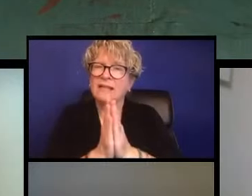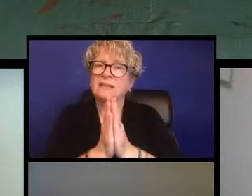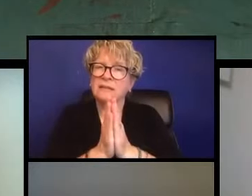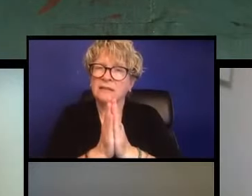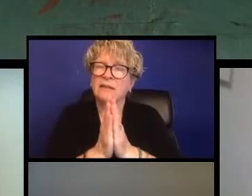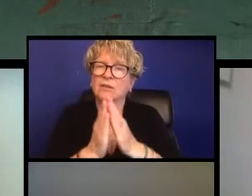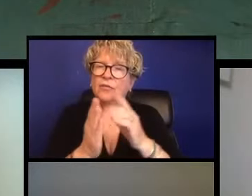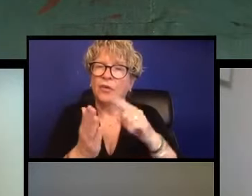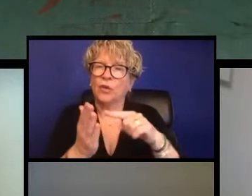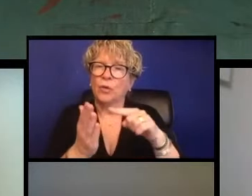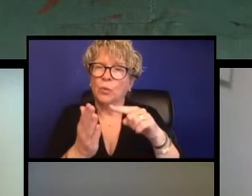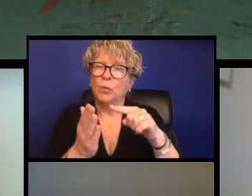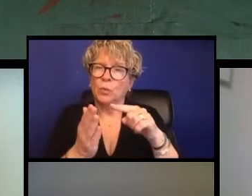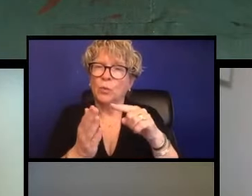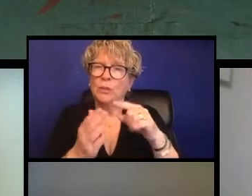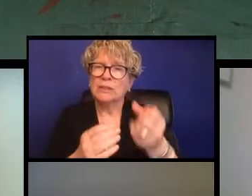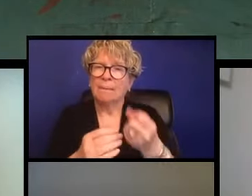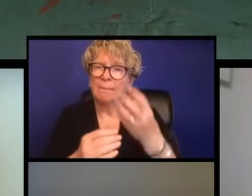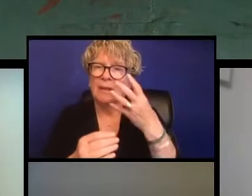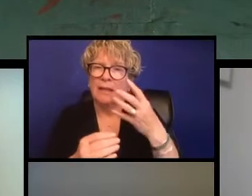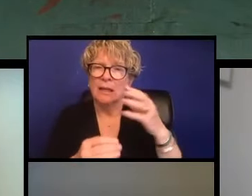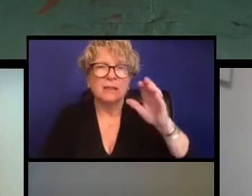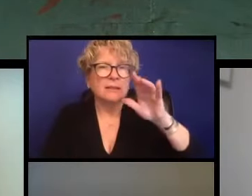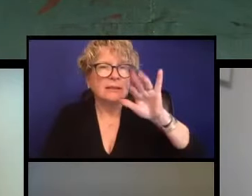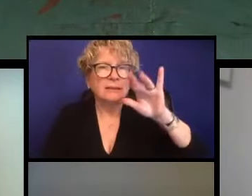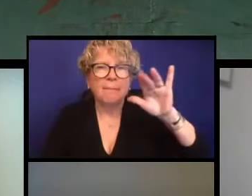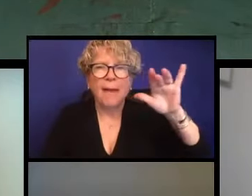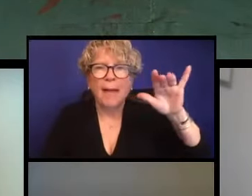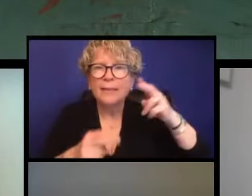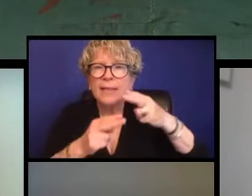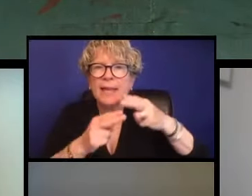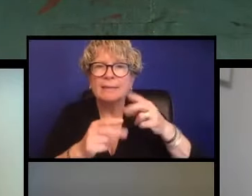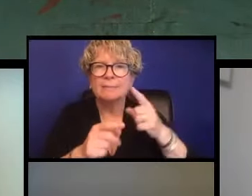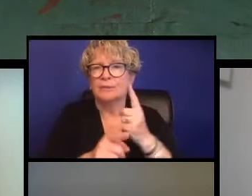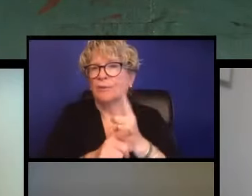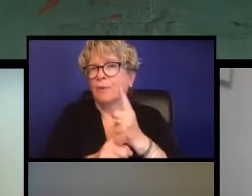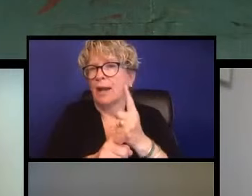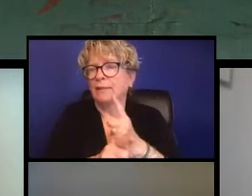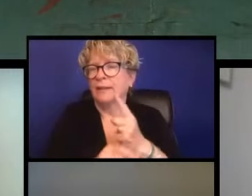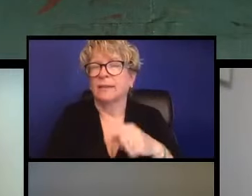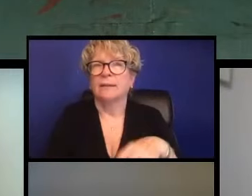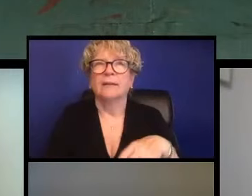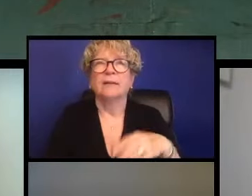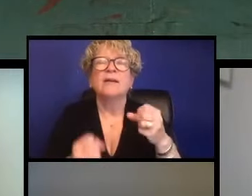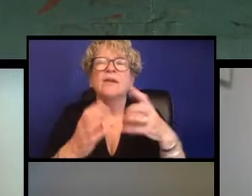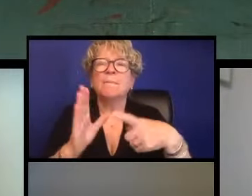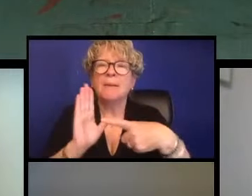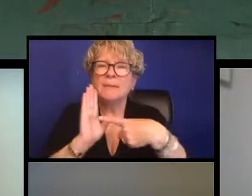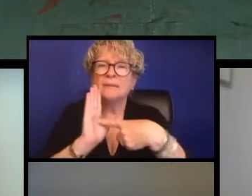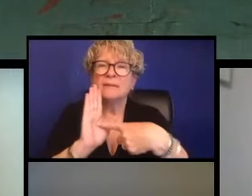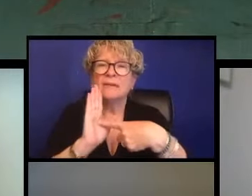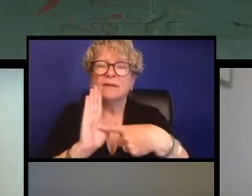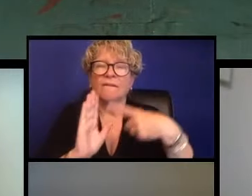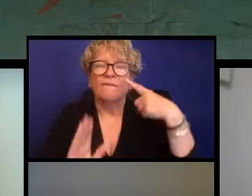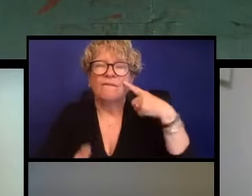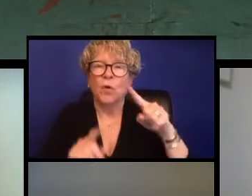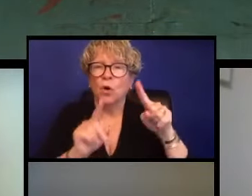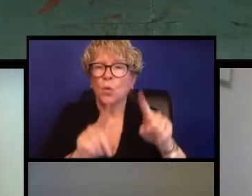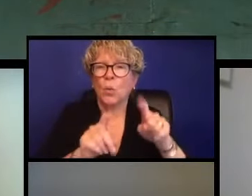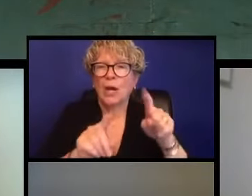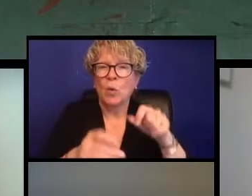everyone's name spelled correctly. There are a ton of examples for query letters